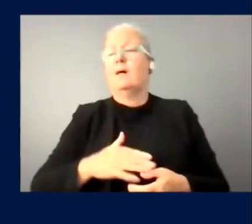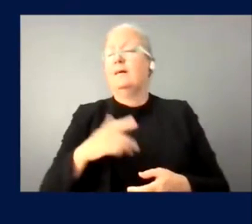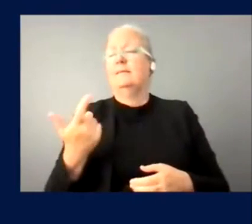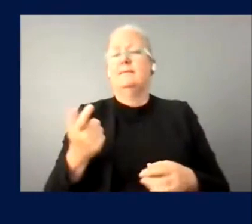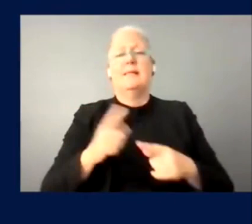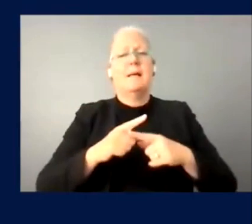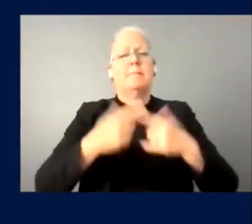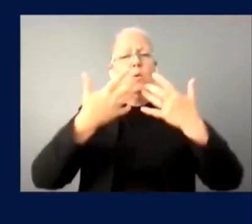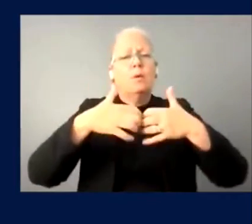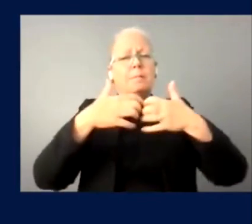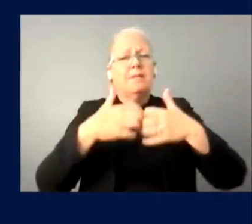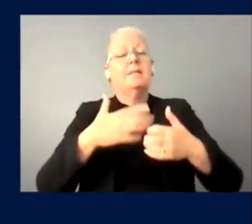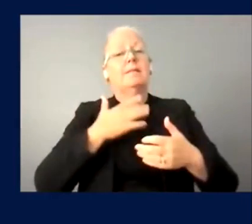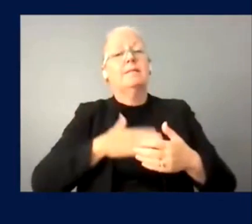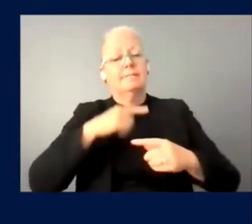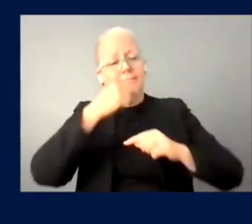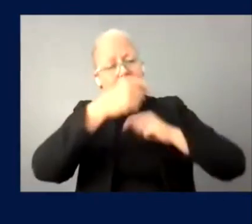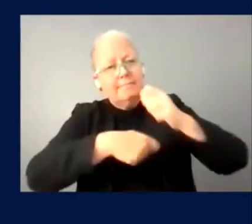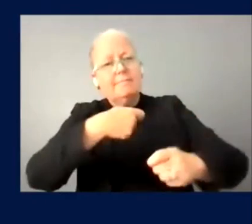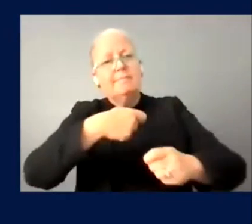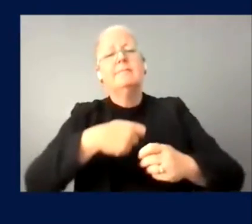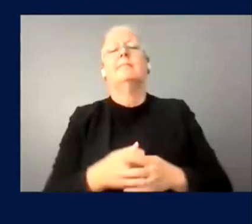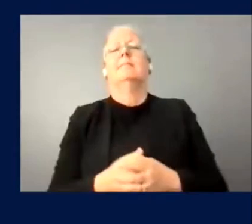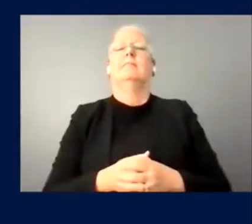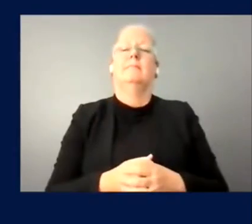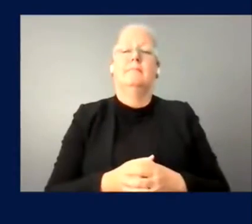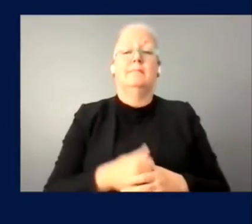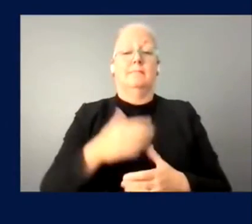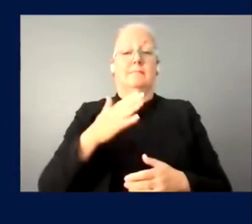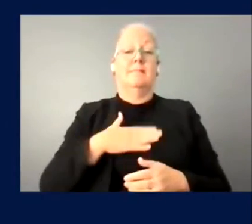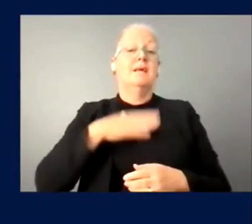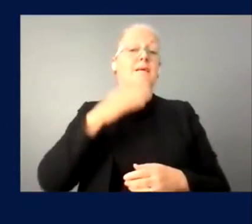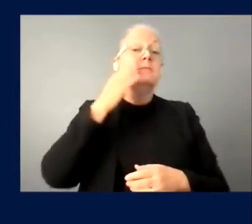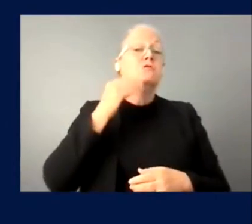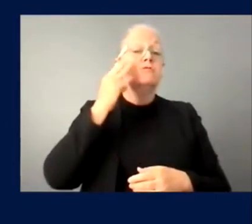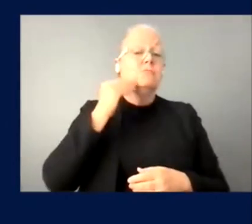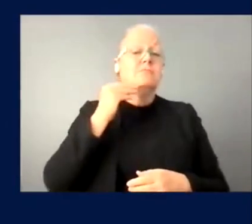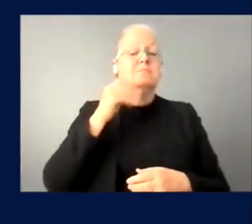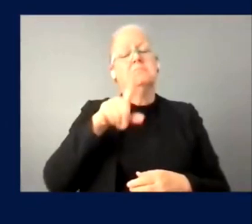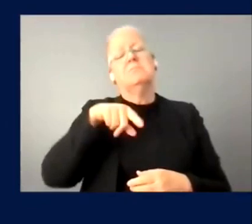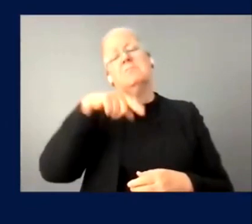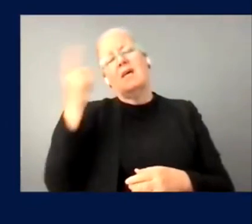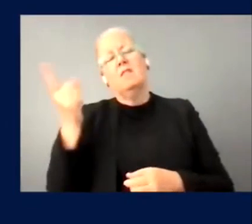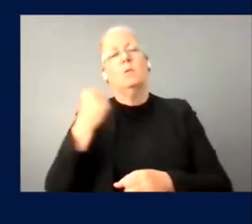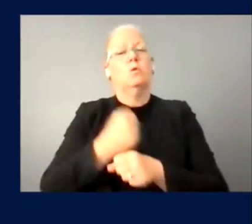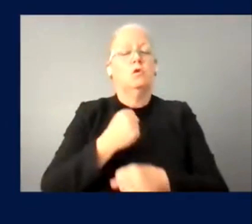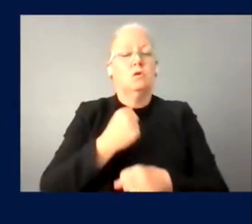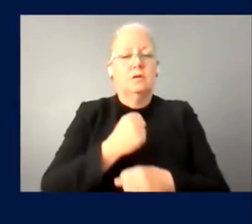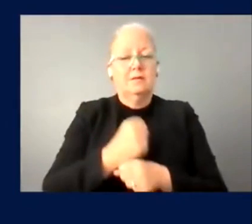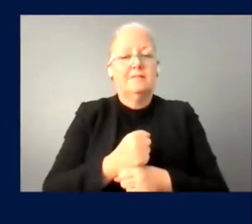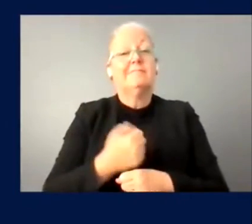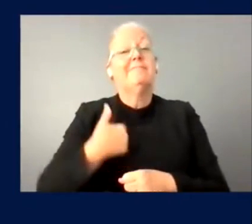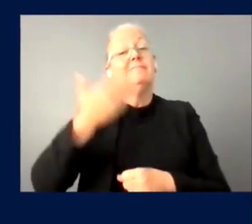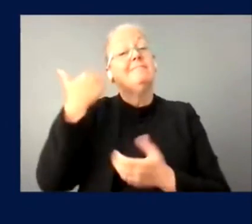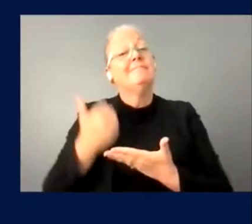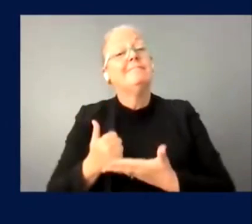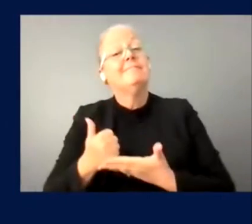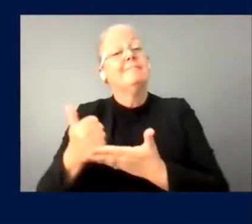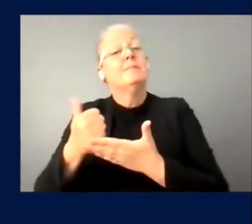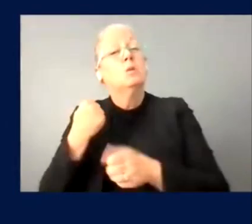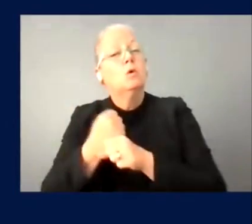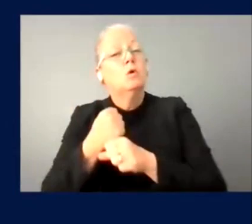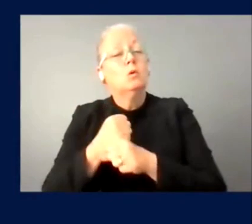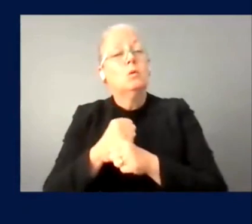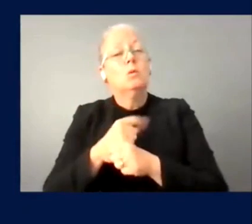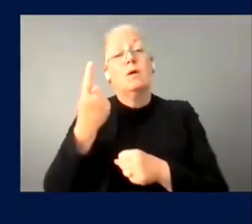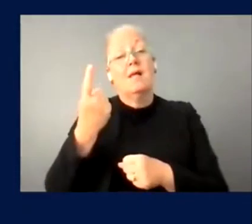kind of in my own experience in a previous role, I used to be a support worker for a man that was intellectually